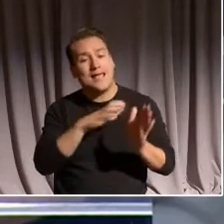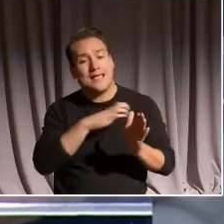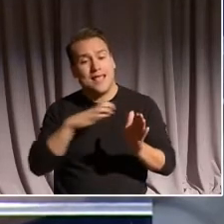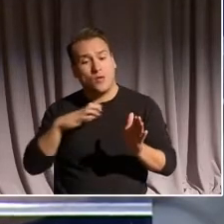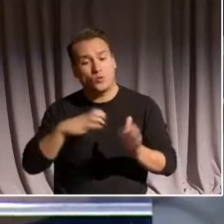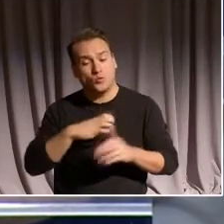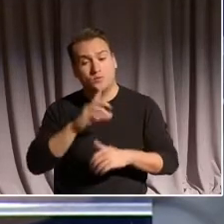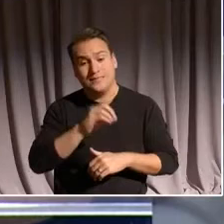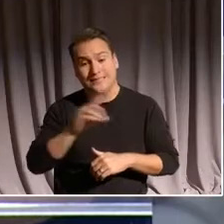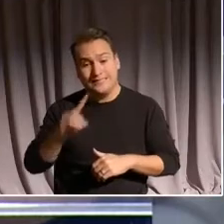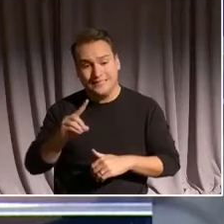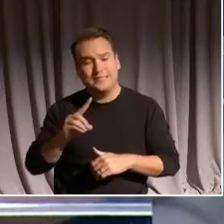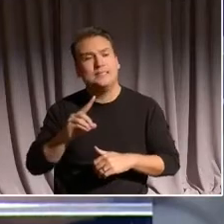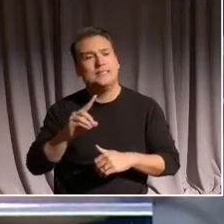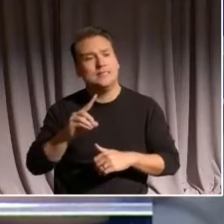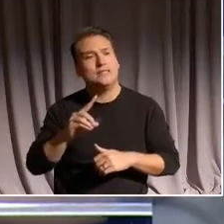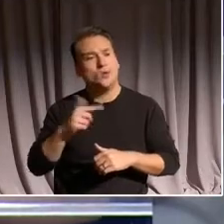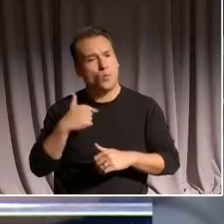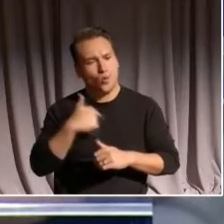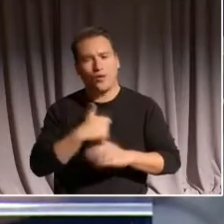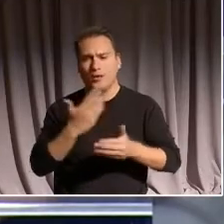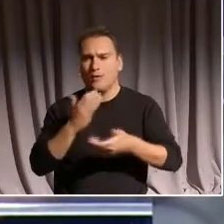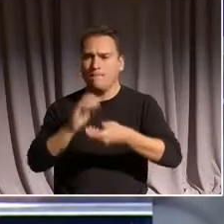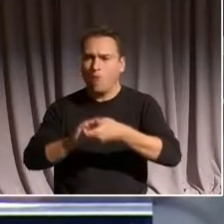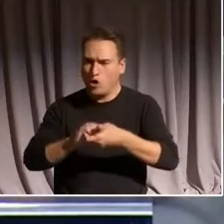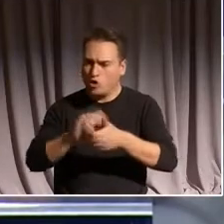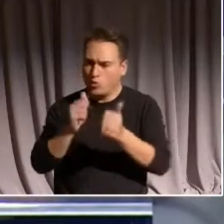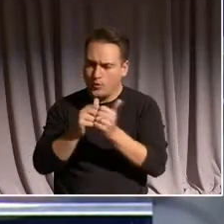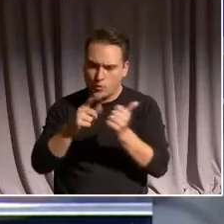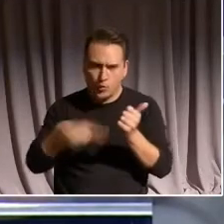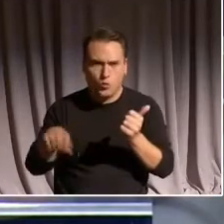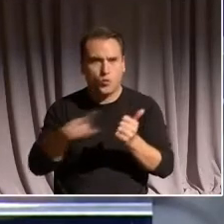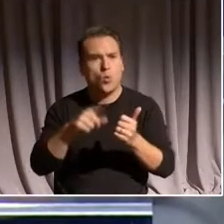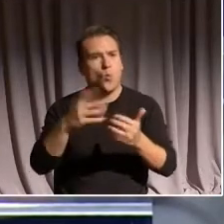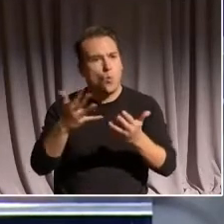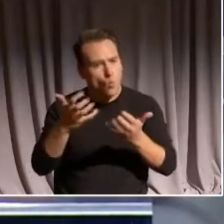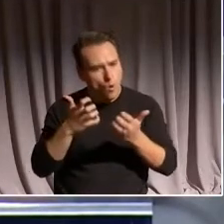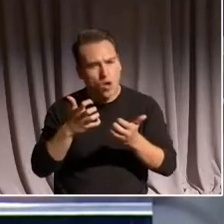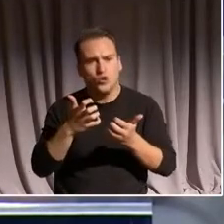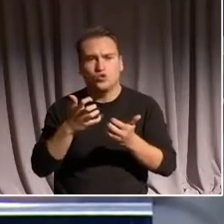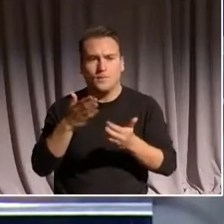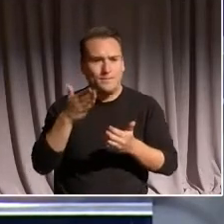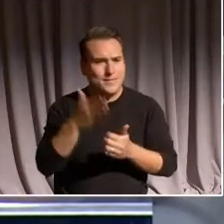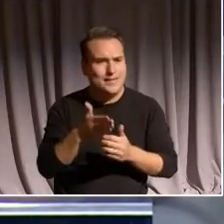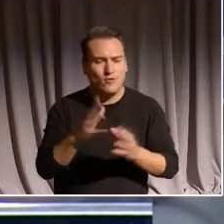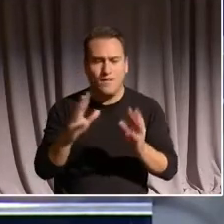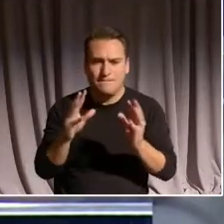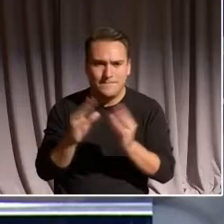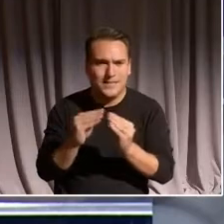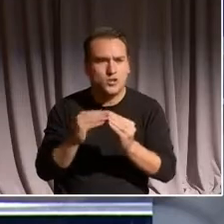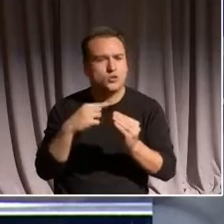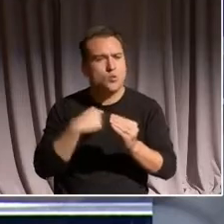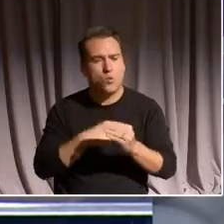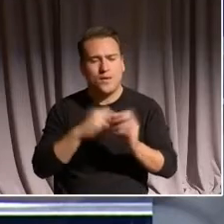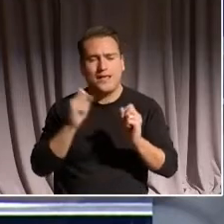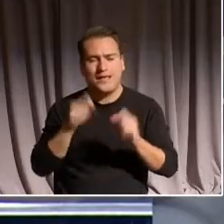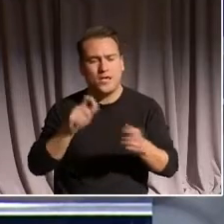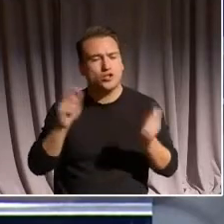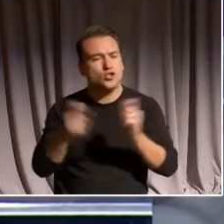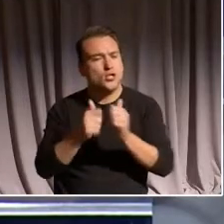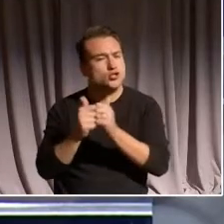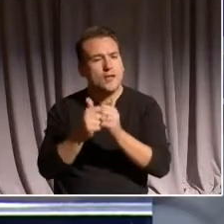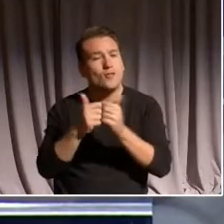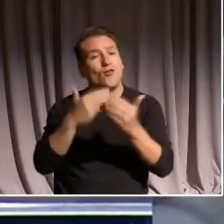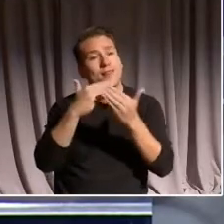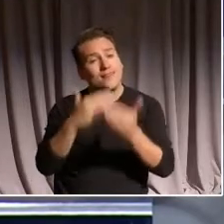is here to partner with each and every one of you and wants a seat at the table so that we can generate change and continue to ideate together. Thank